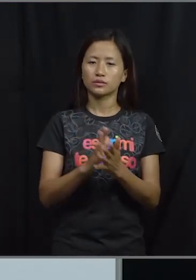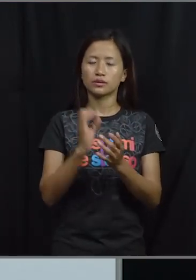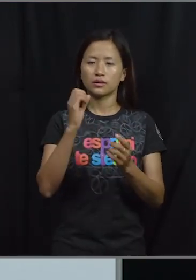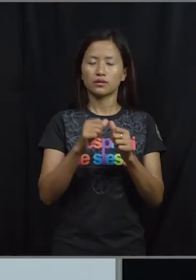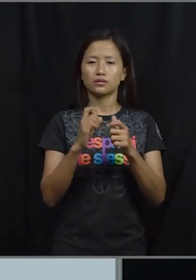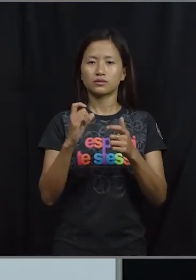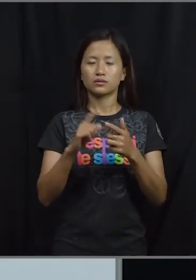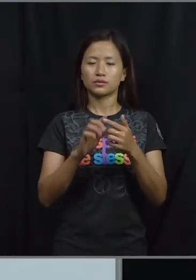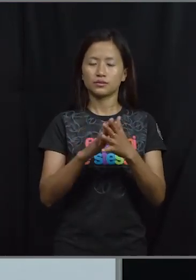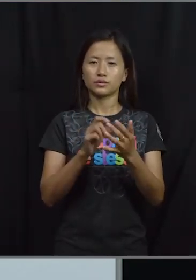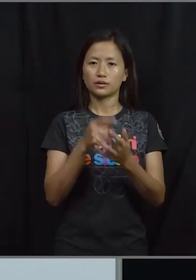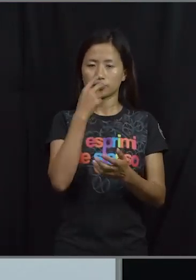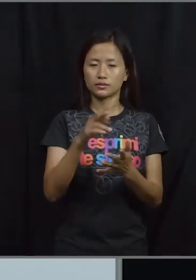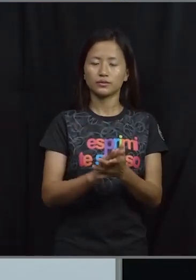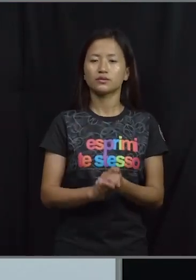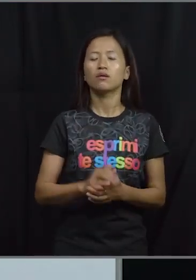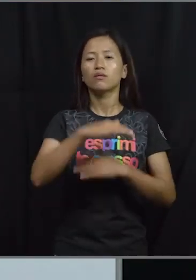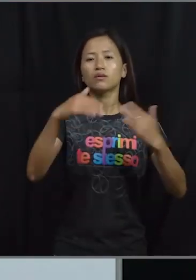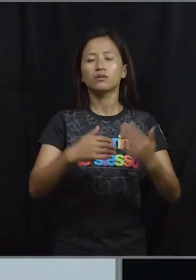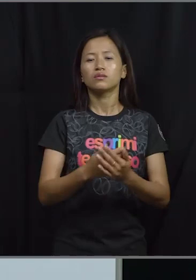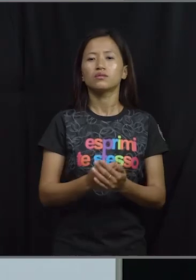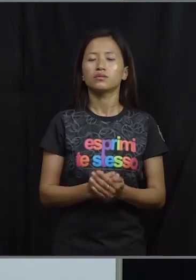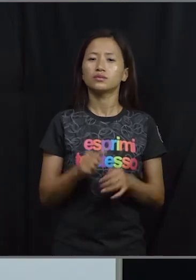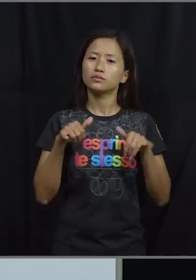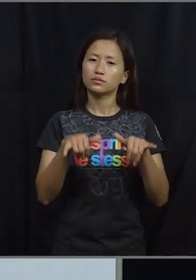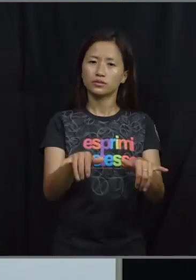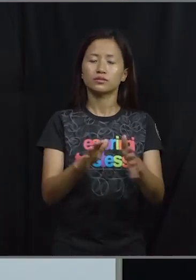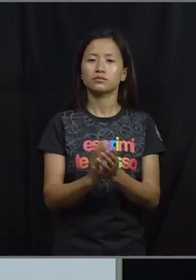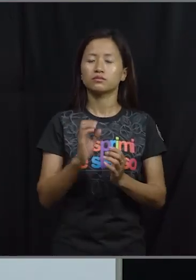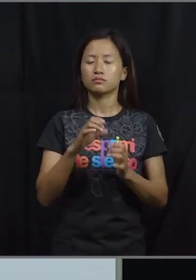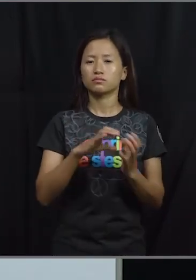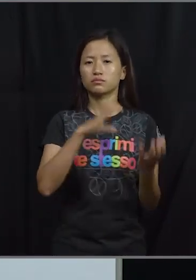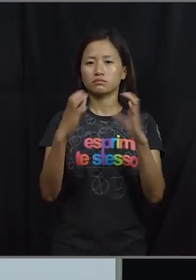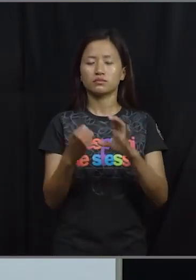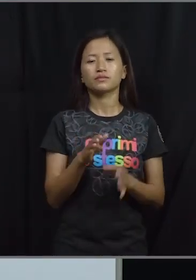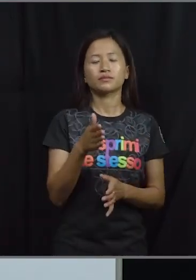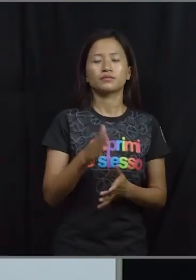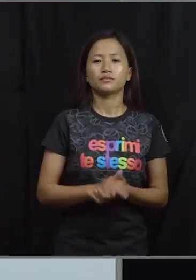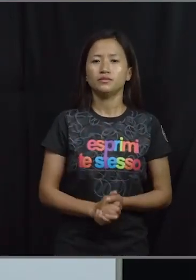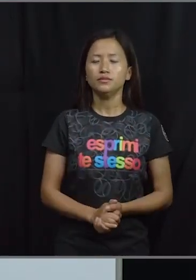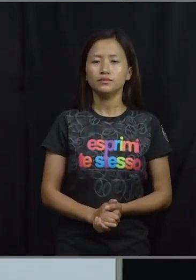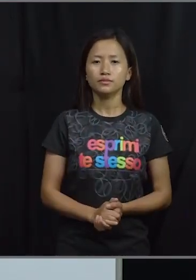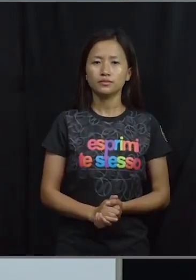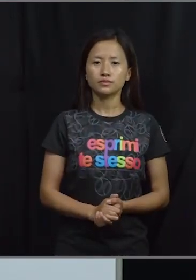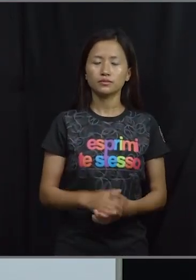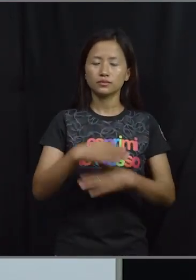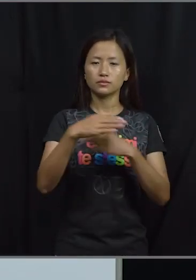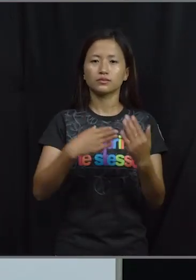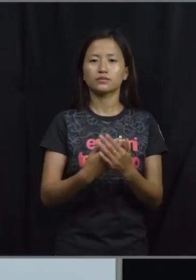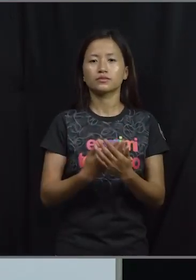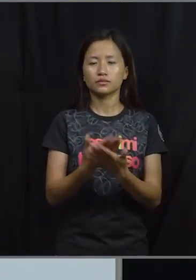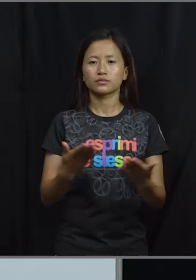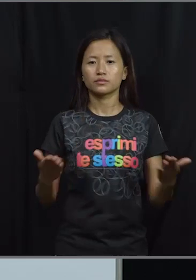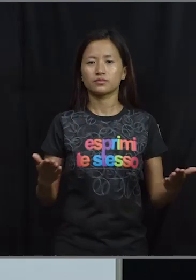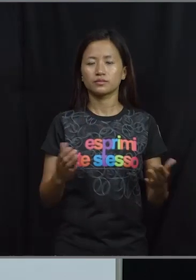the remaining factors, including all these, will remain unchanged. That's what it meant. All things